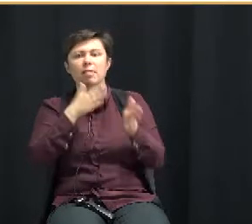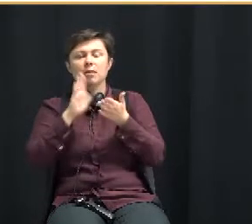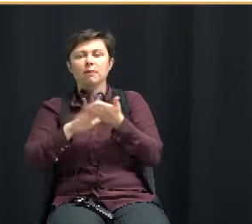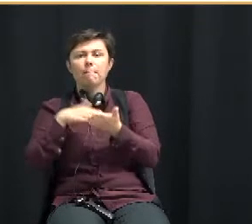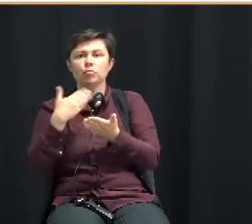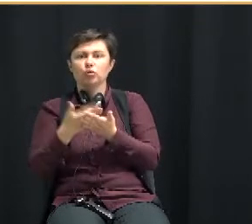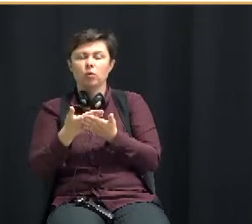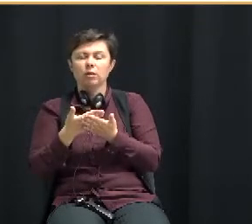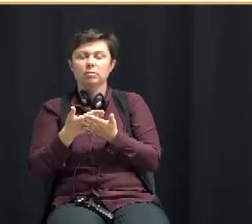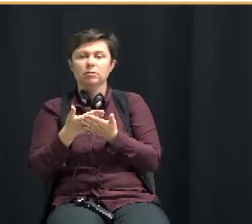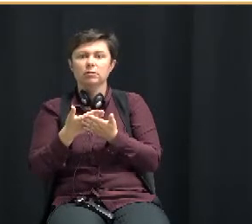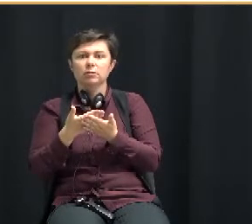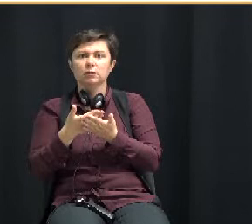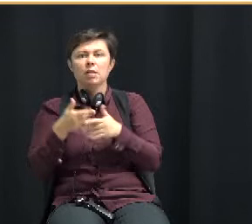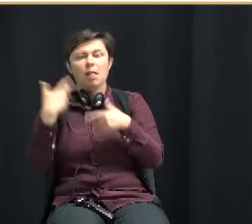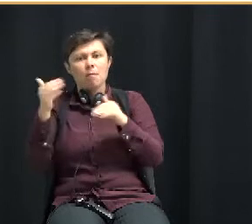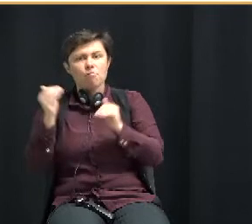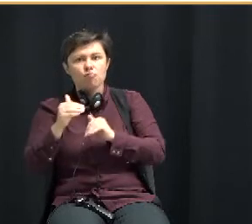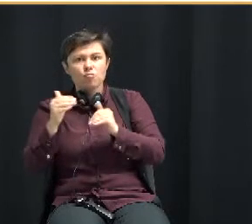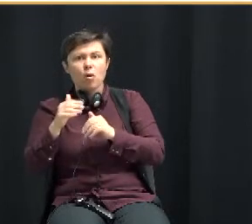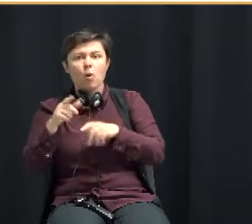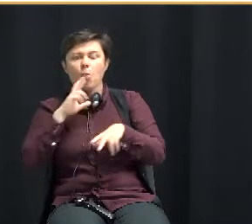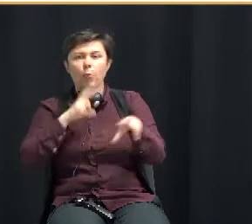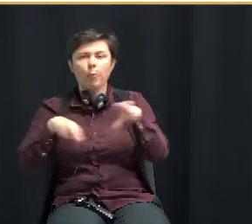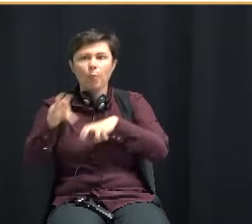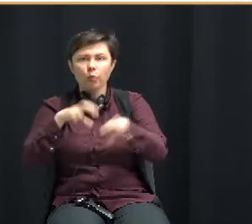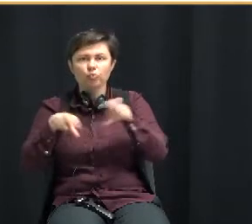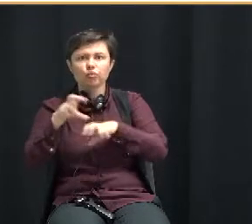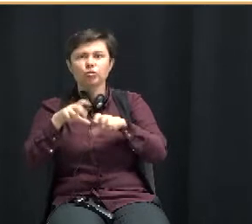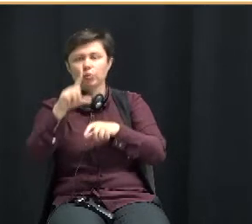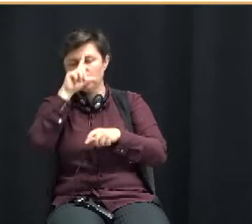And another examples of good practices in Poland that allow